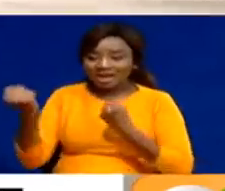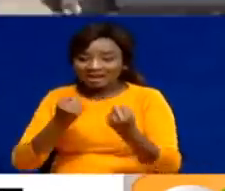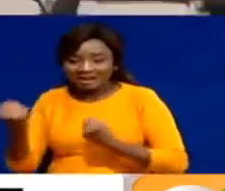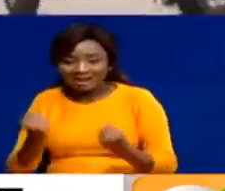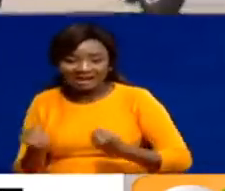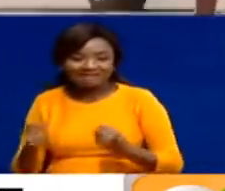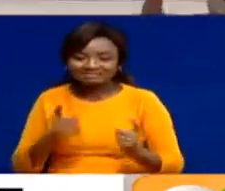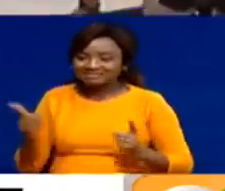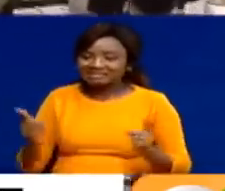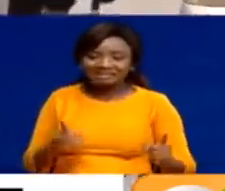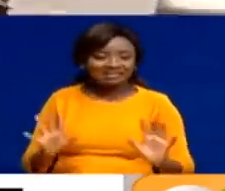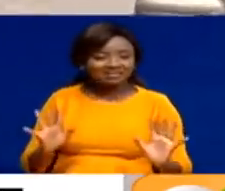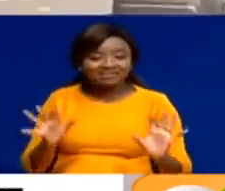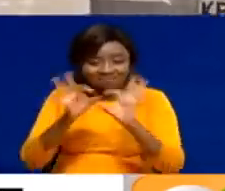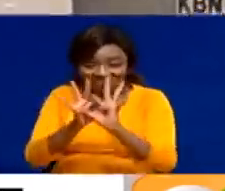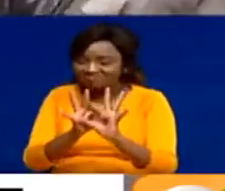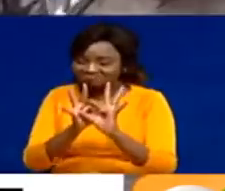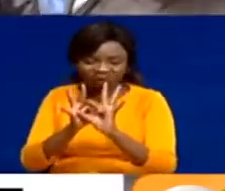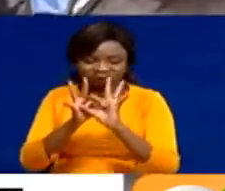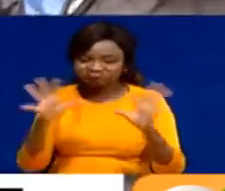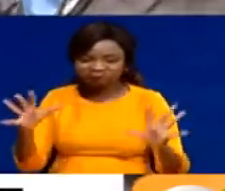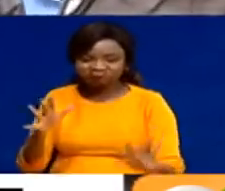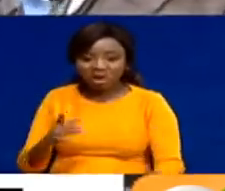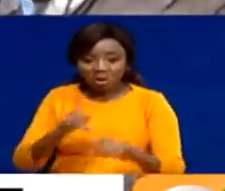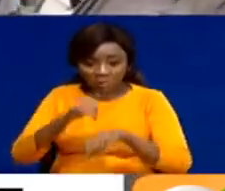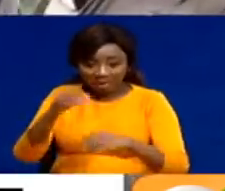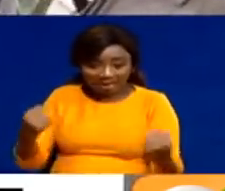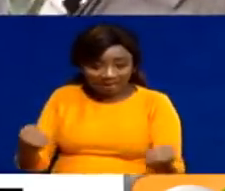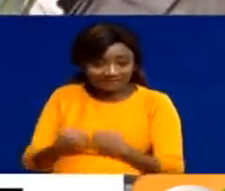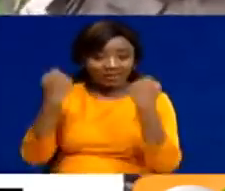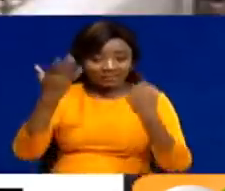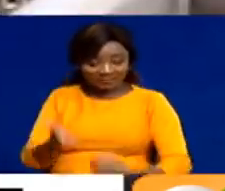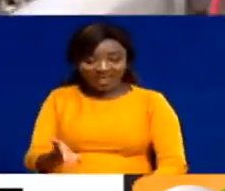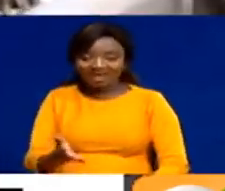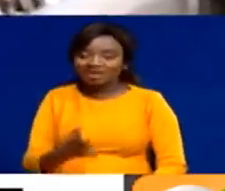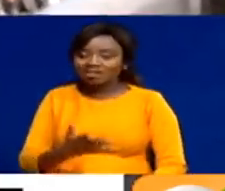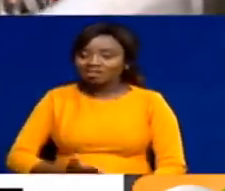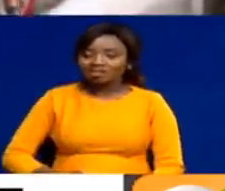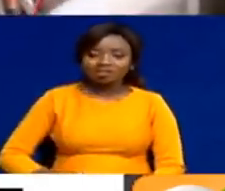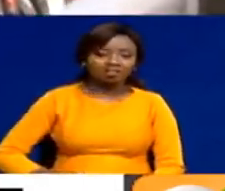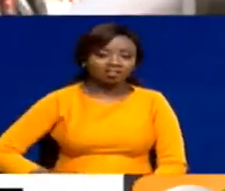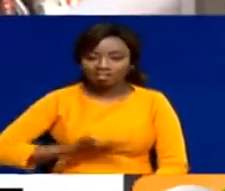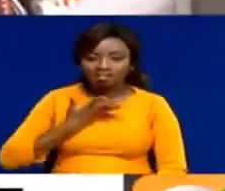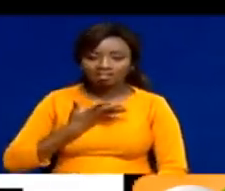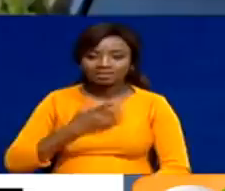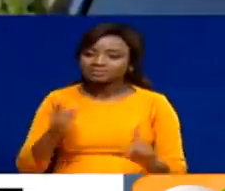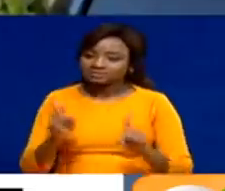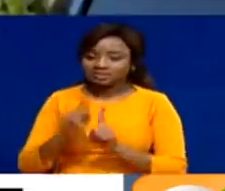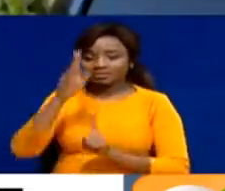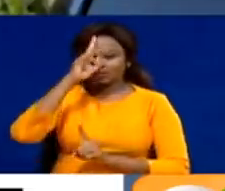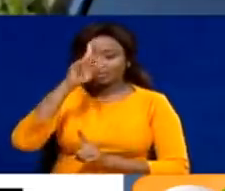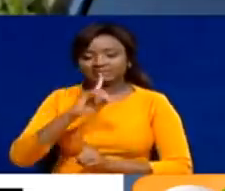operators has become unbearable, especially when accidents occur. Sentiments that have been echoed by the